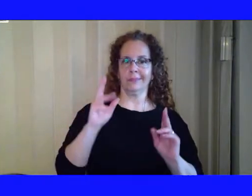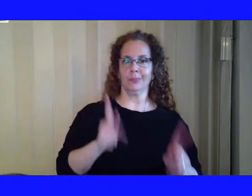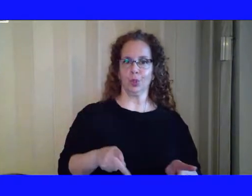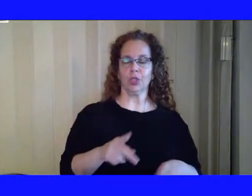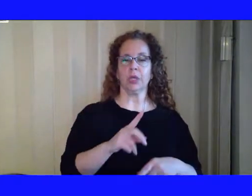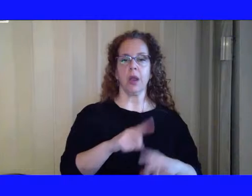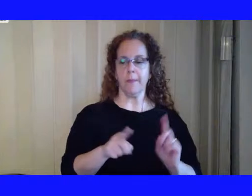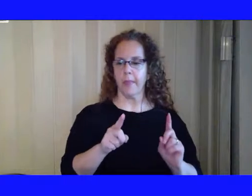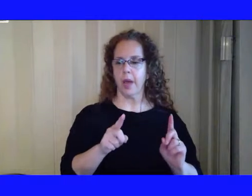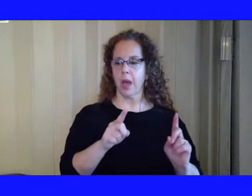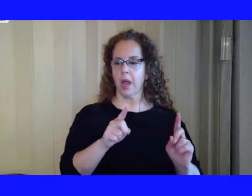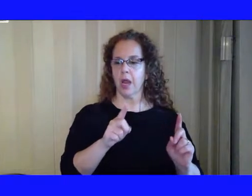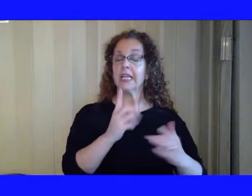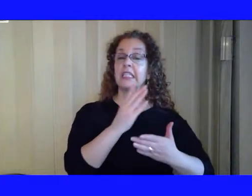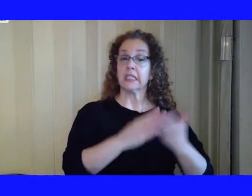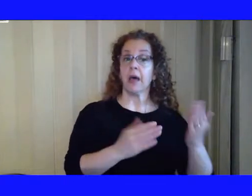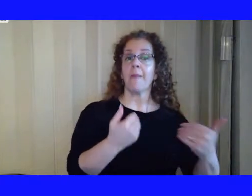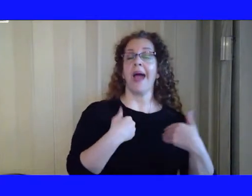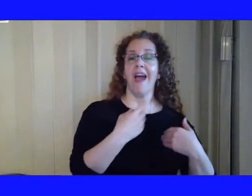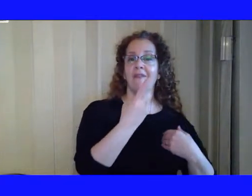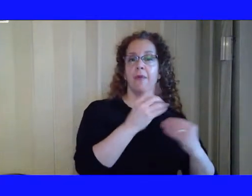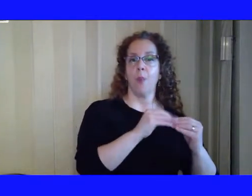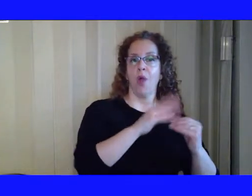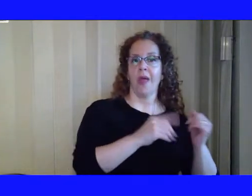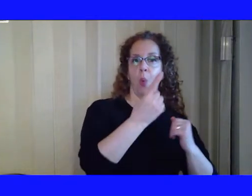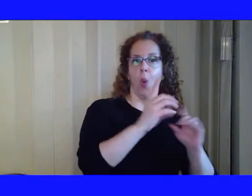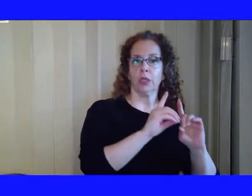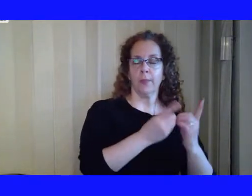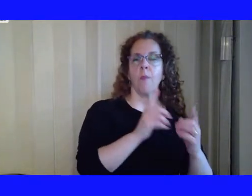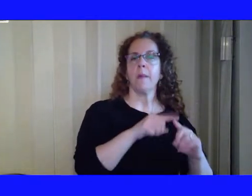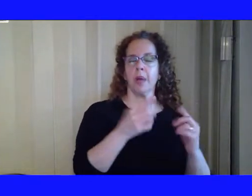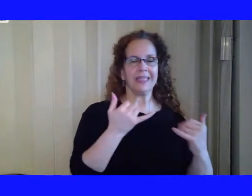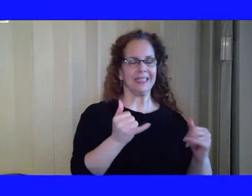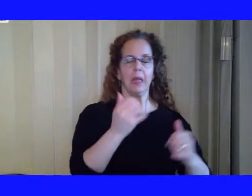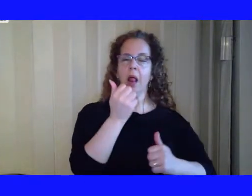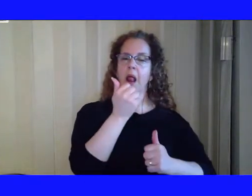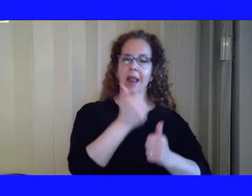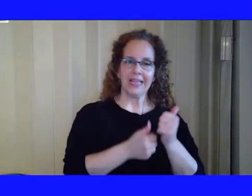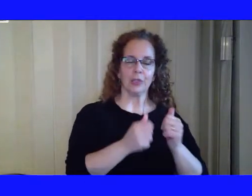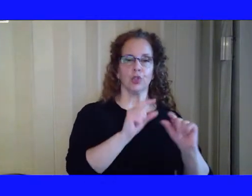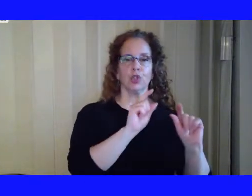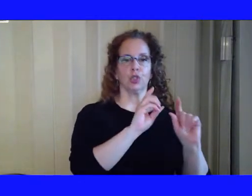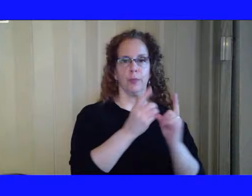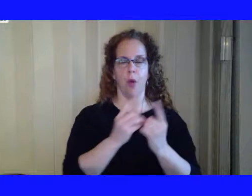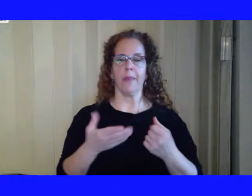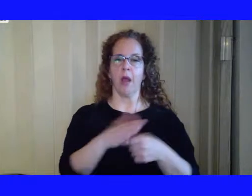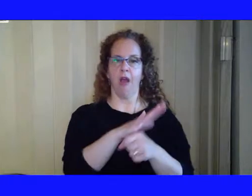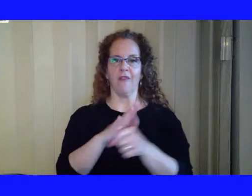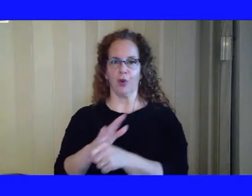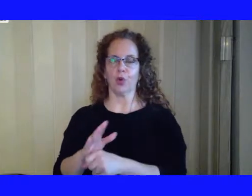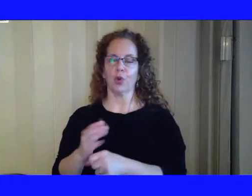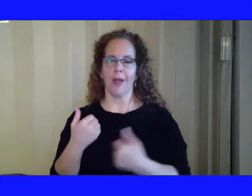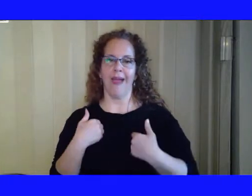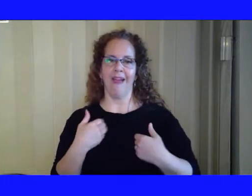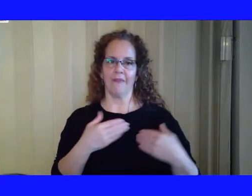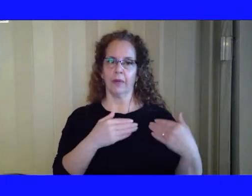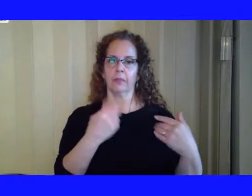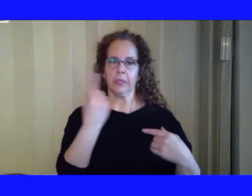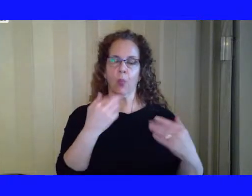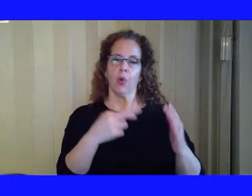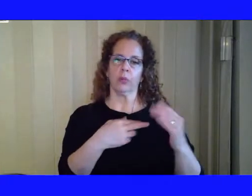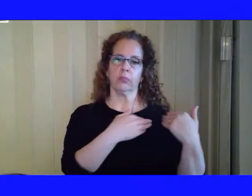faced by many employees during COVID. So that kept the office very, very busy during that period of